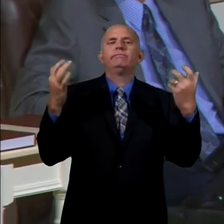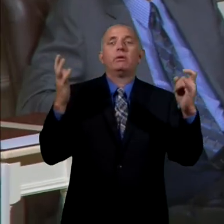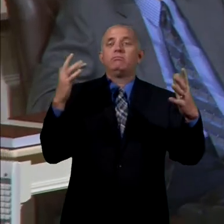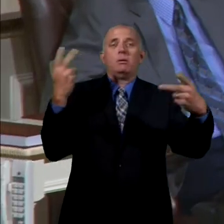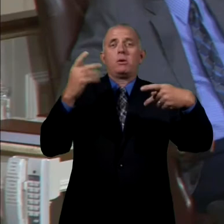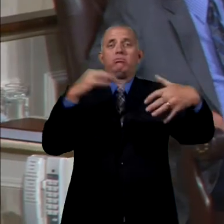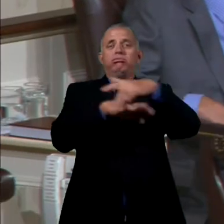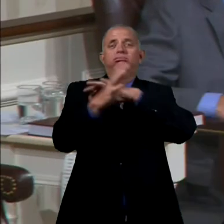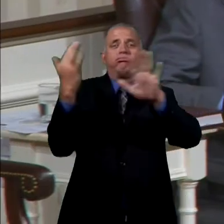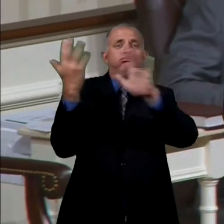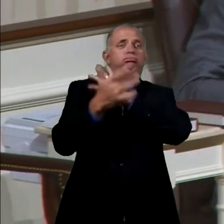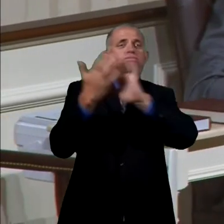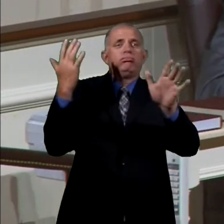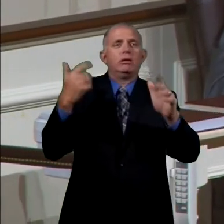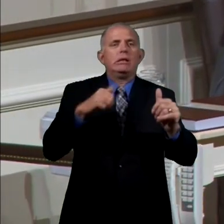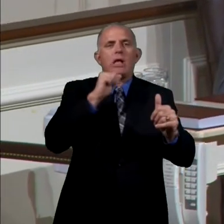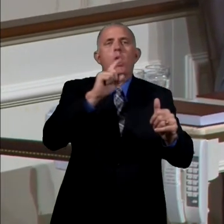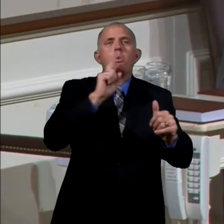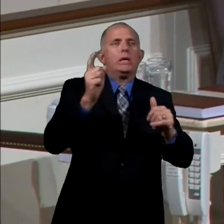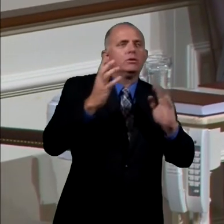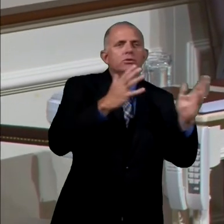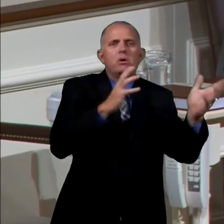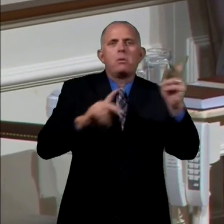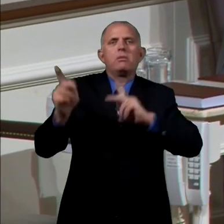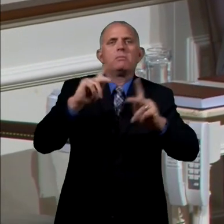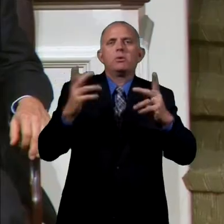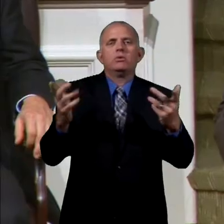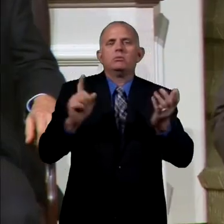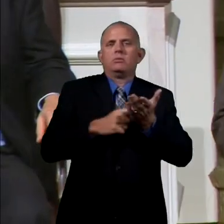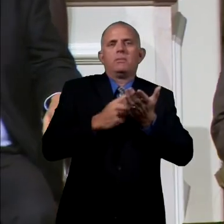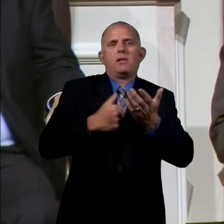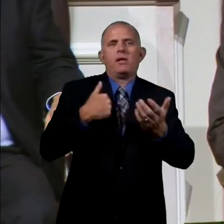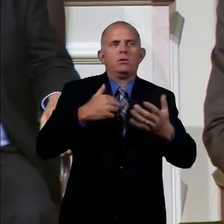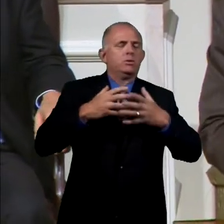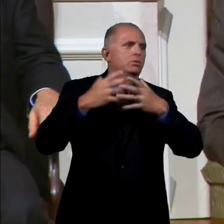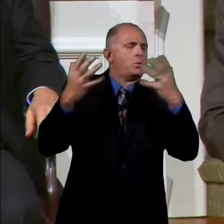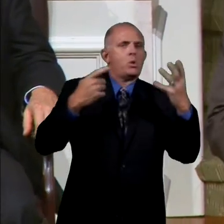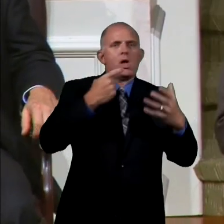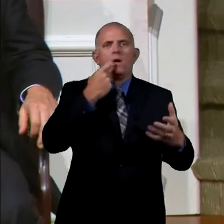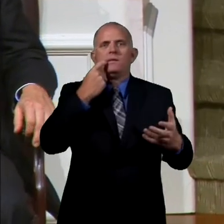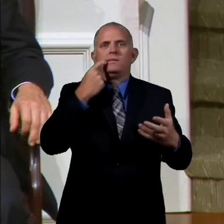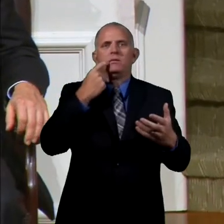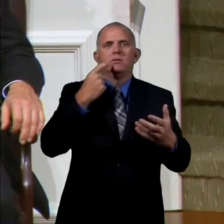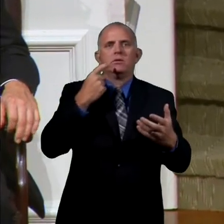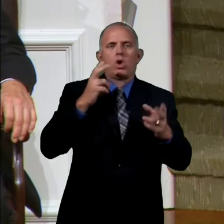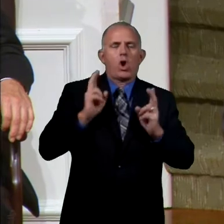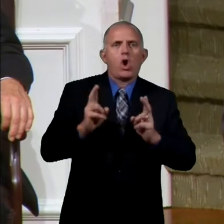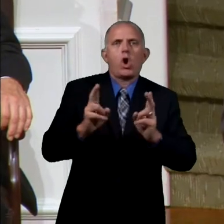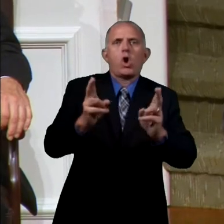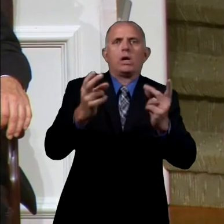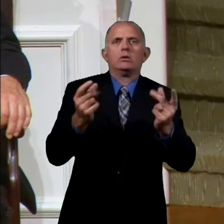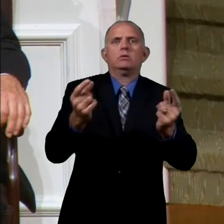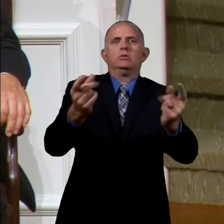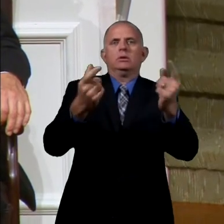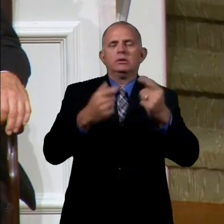yourself engaging with people. But we get so addicted to just being in a